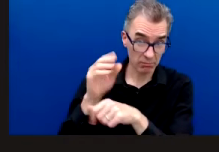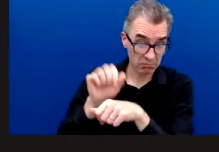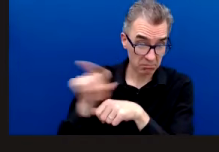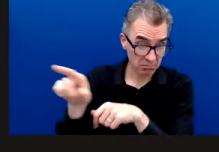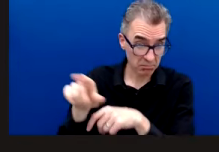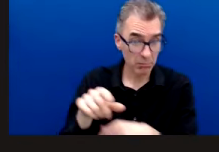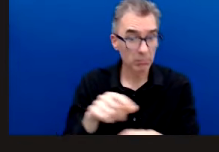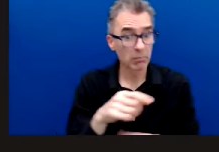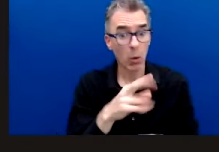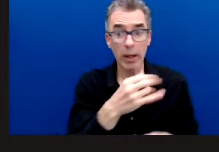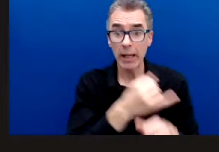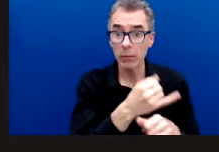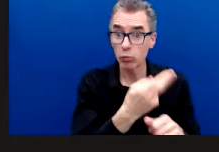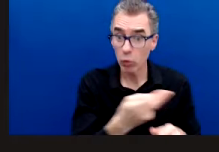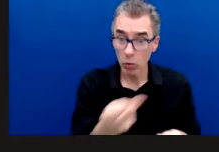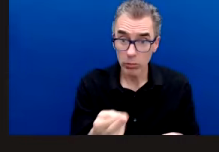resources.